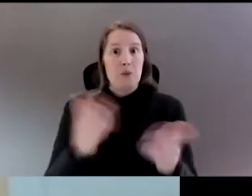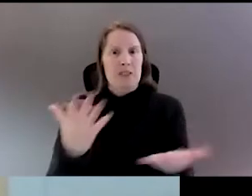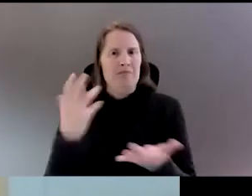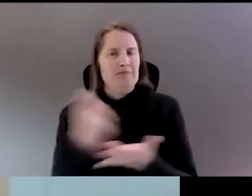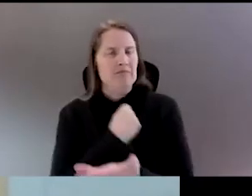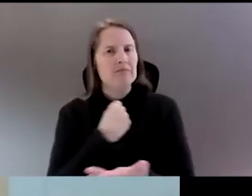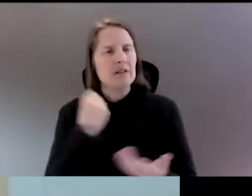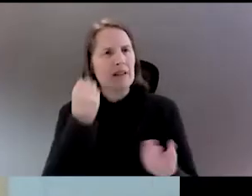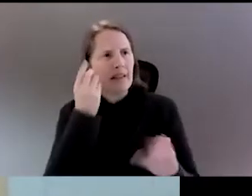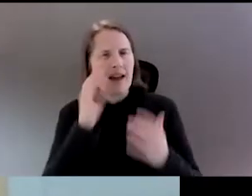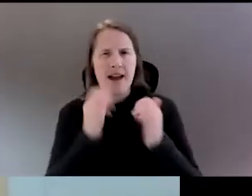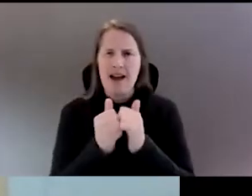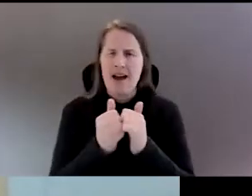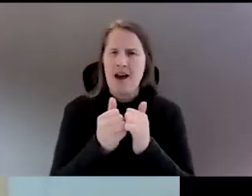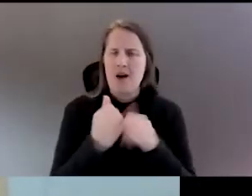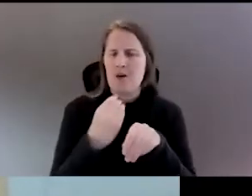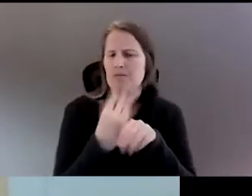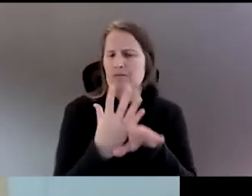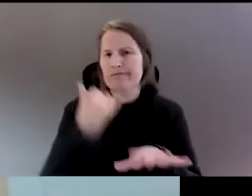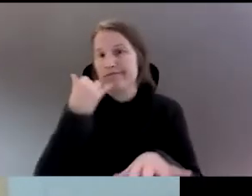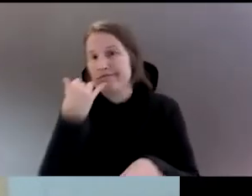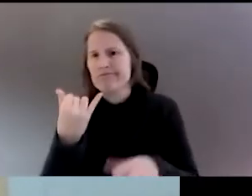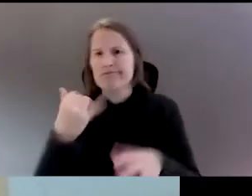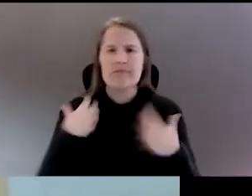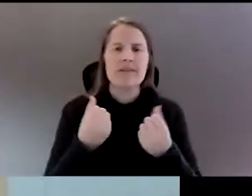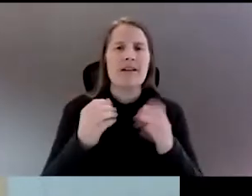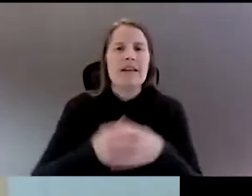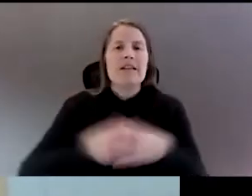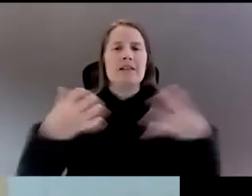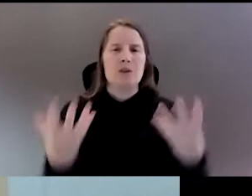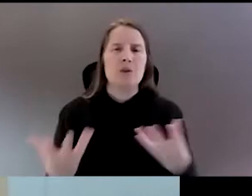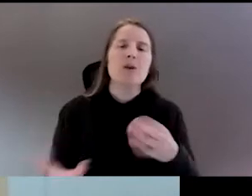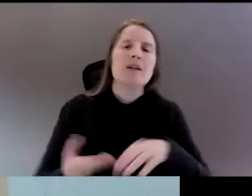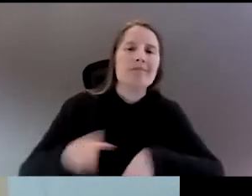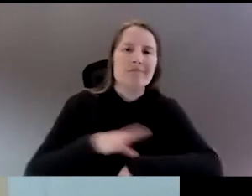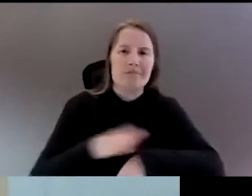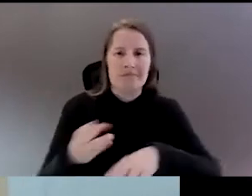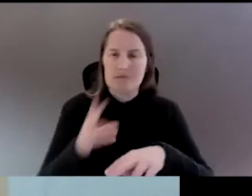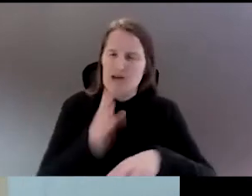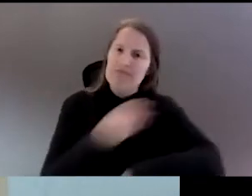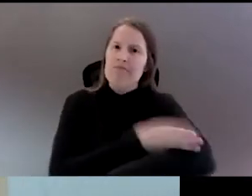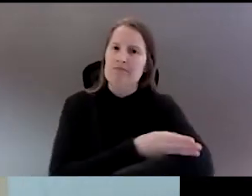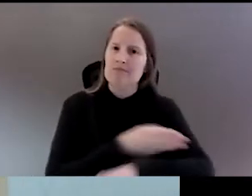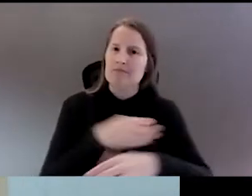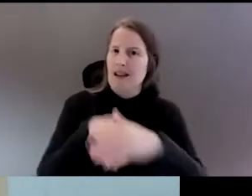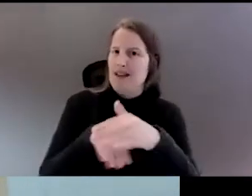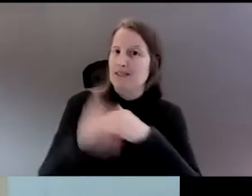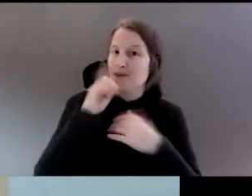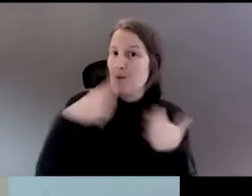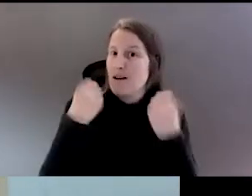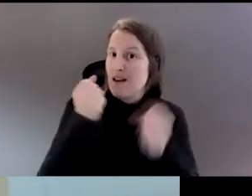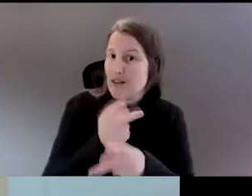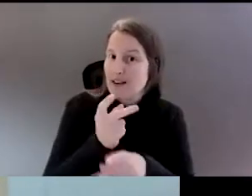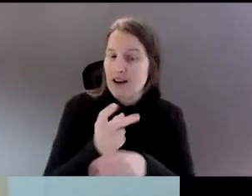telehealth coverage can be expanded to improve healthcare access. That might be access, sort of beyond